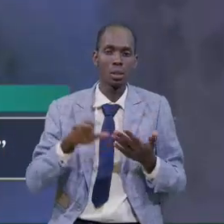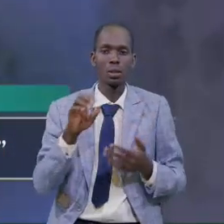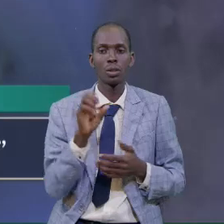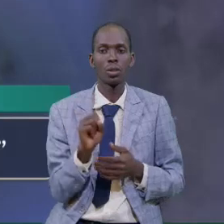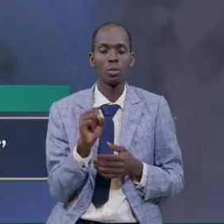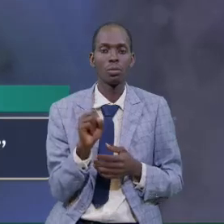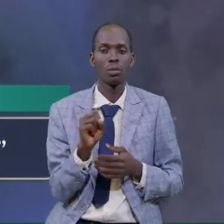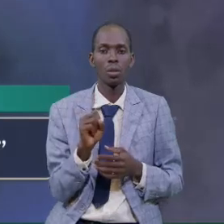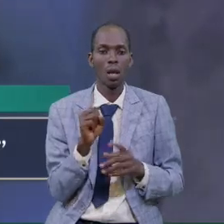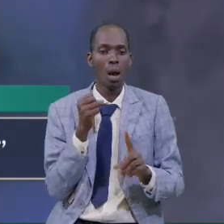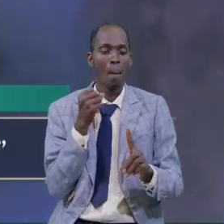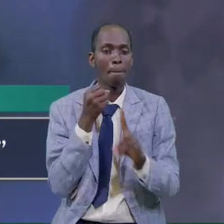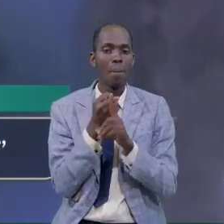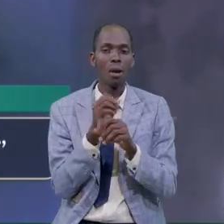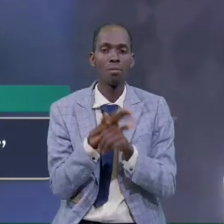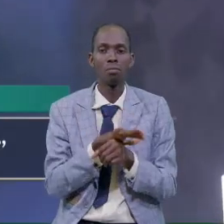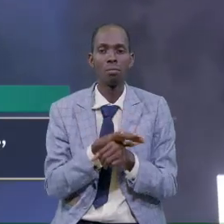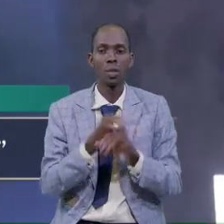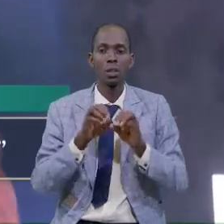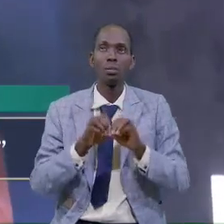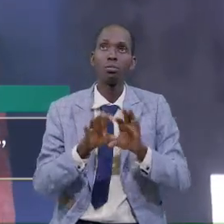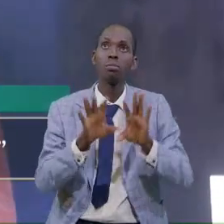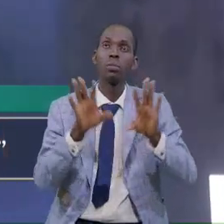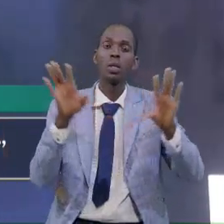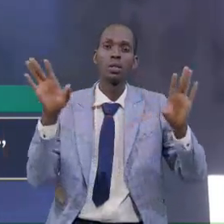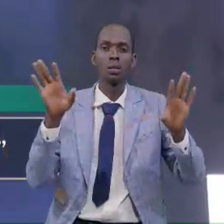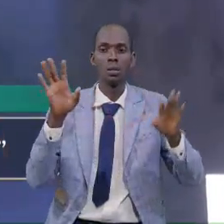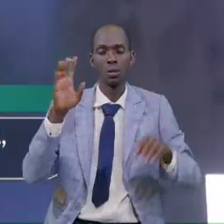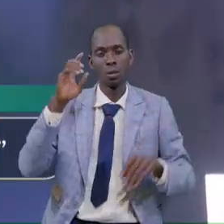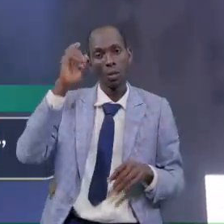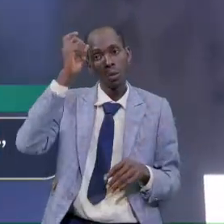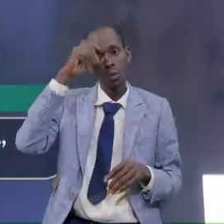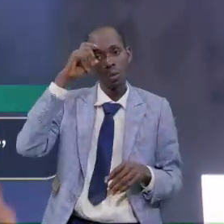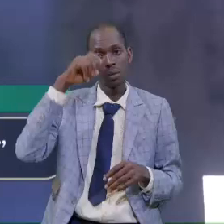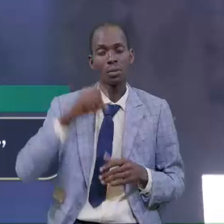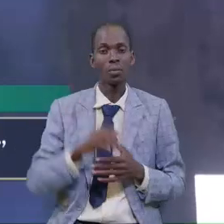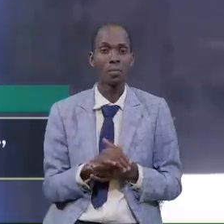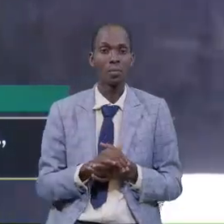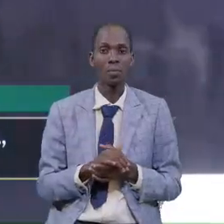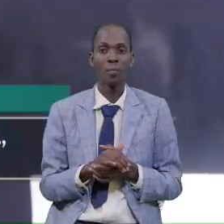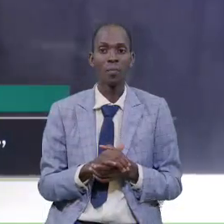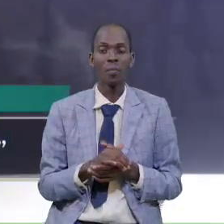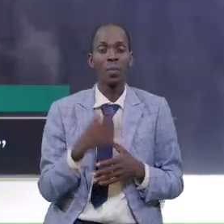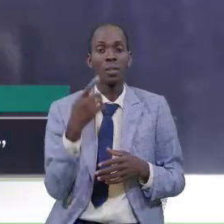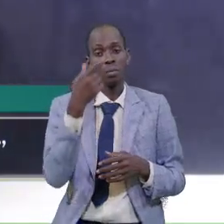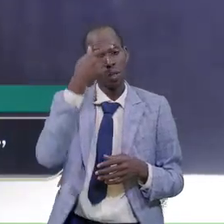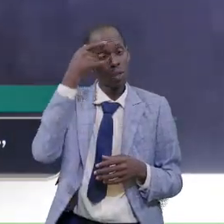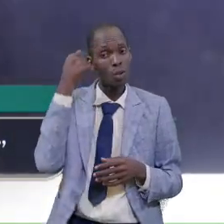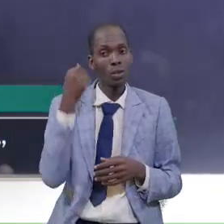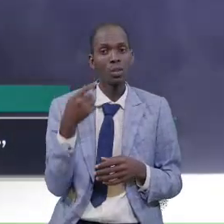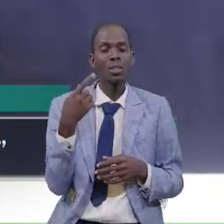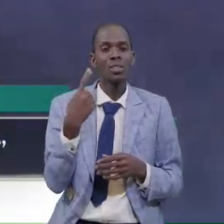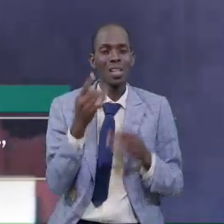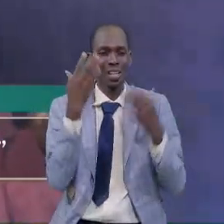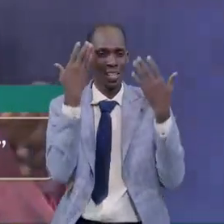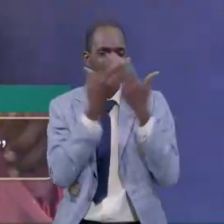impactful, shining, expediently. Now, because the darkness within has been